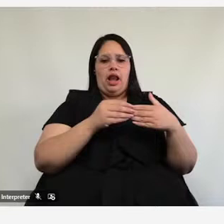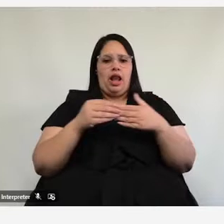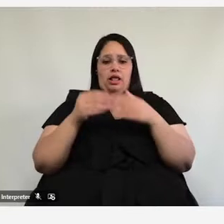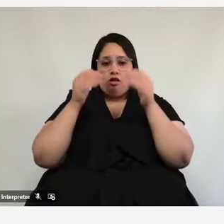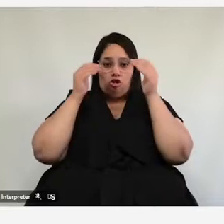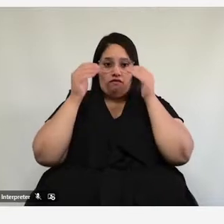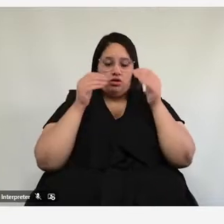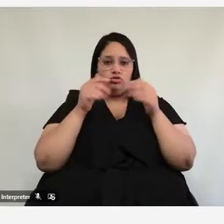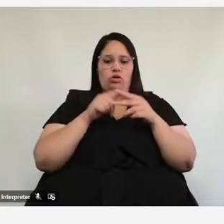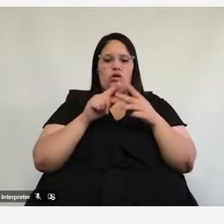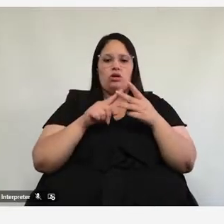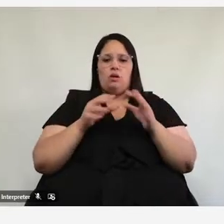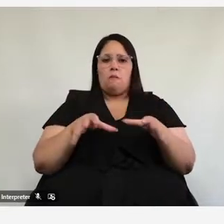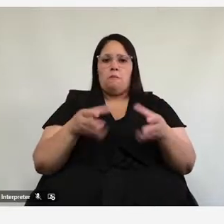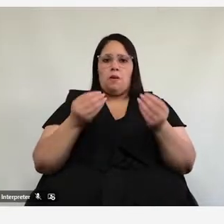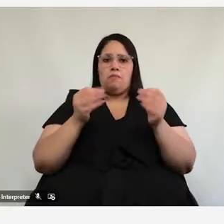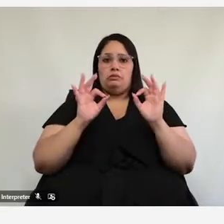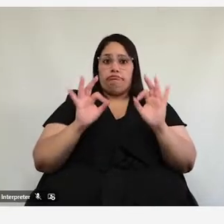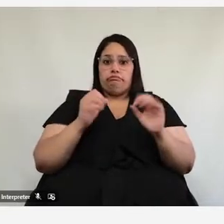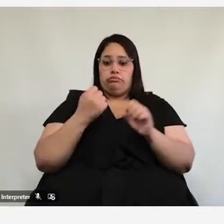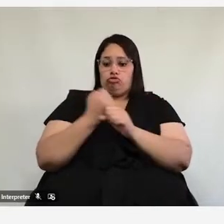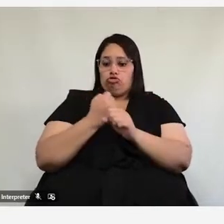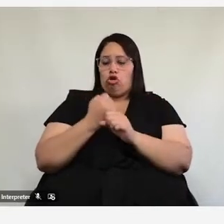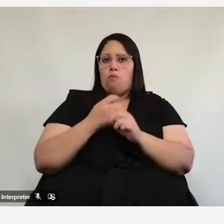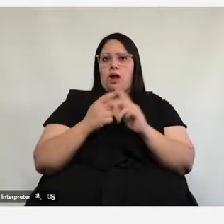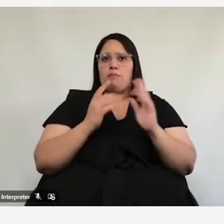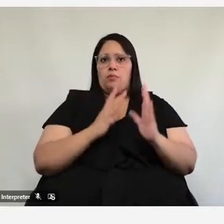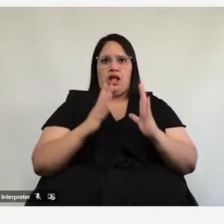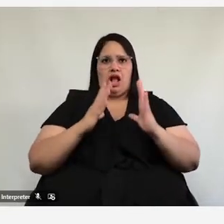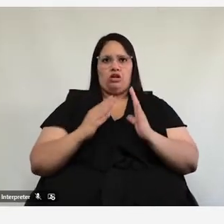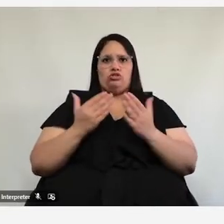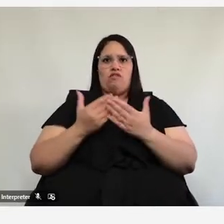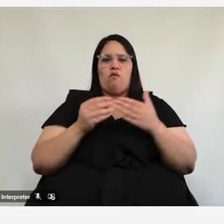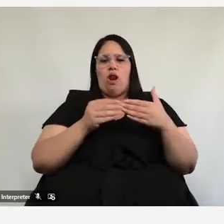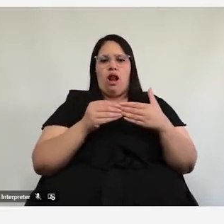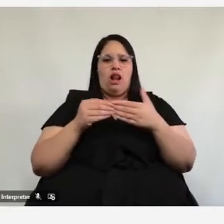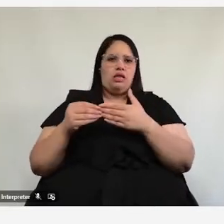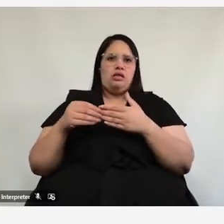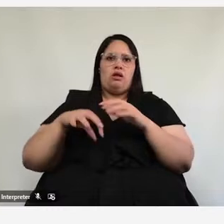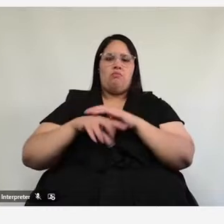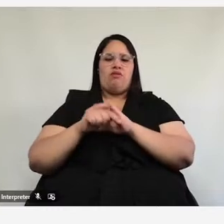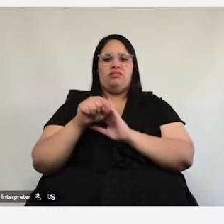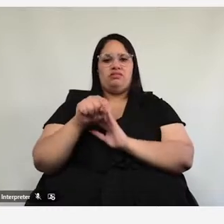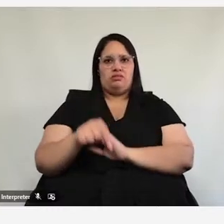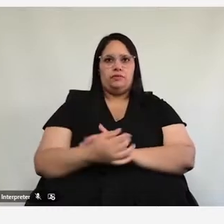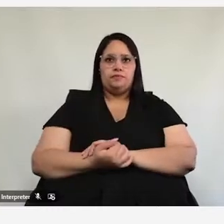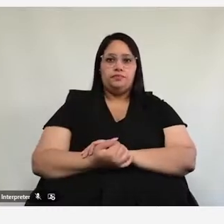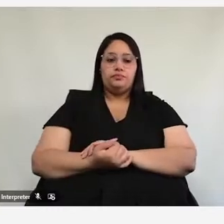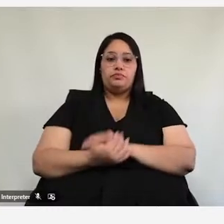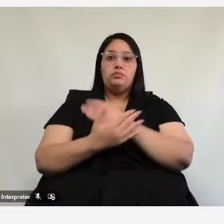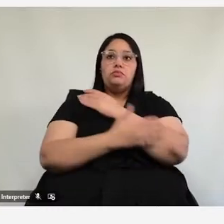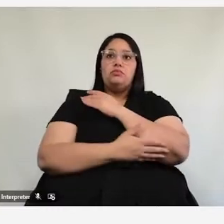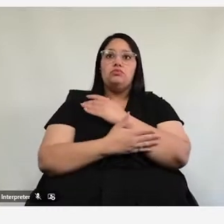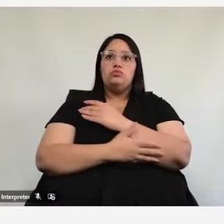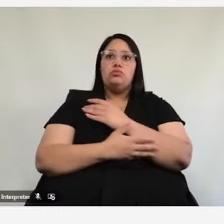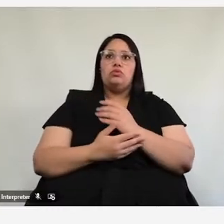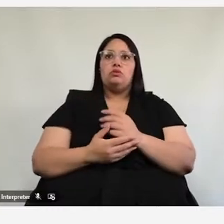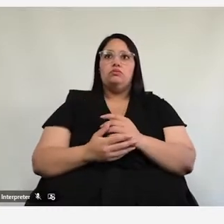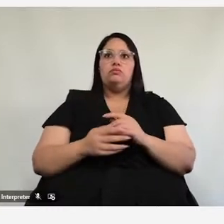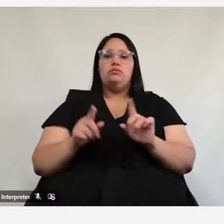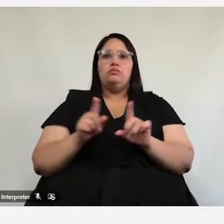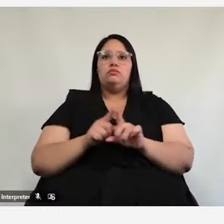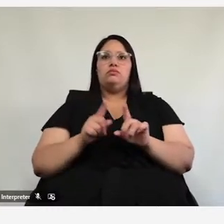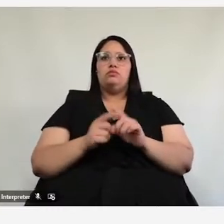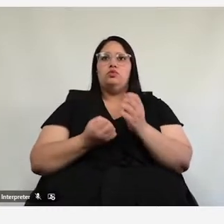get decent jobs, and be prepared to lead this province and this country into